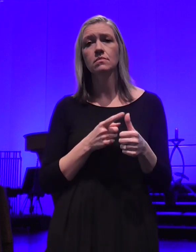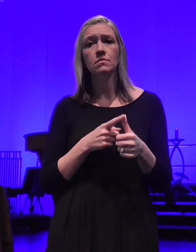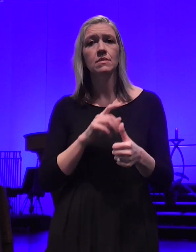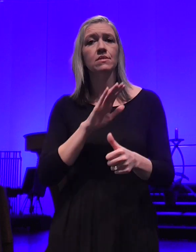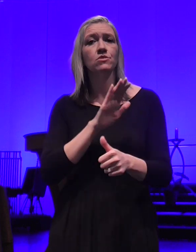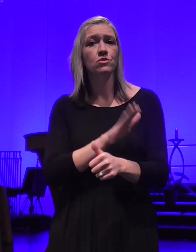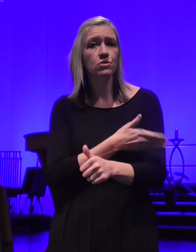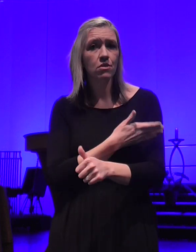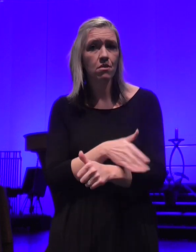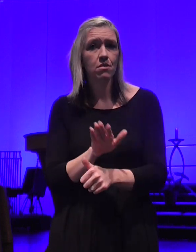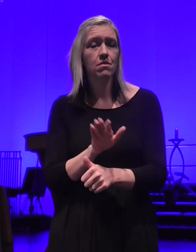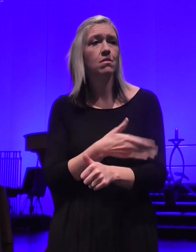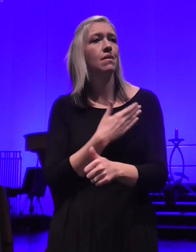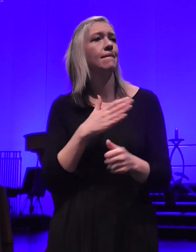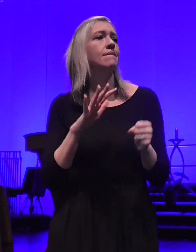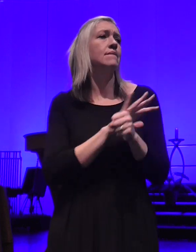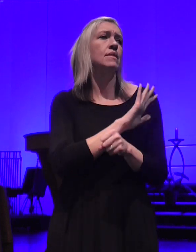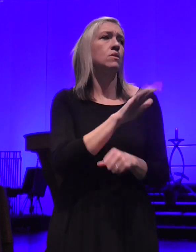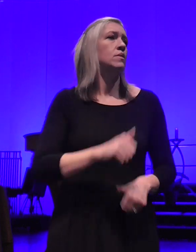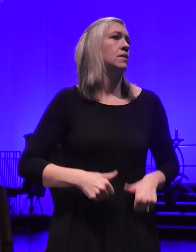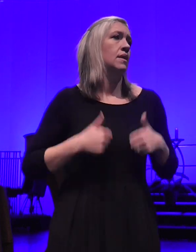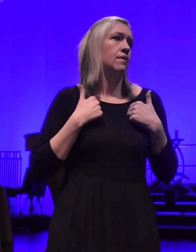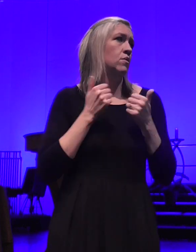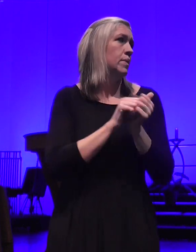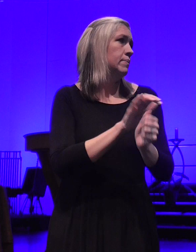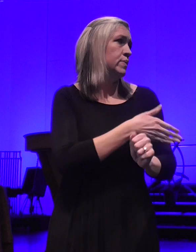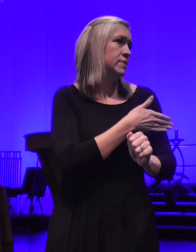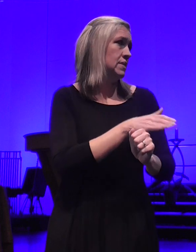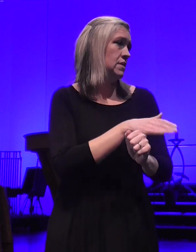Song, fill your life with music.